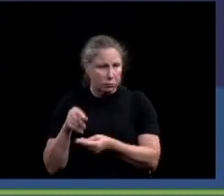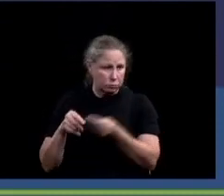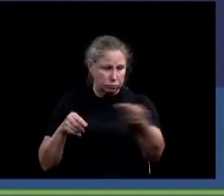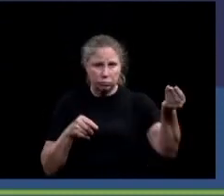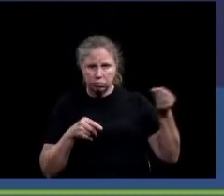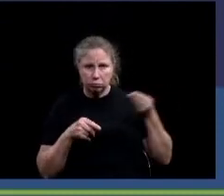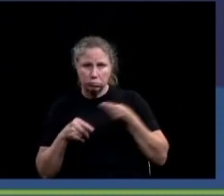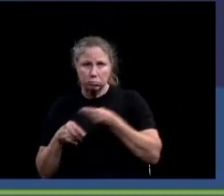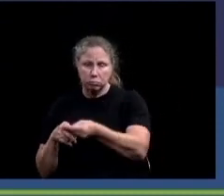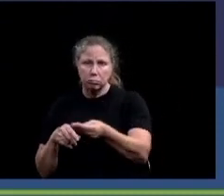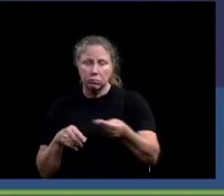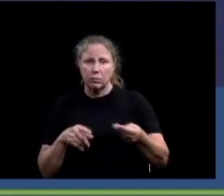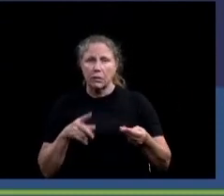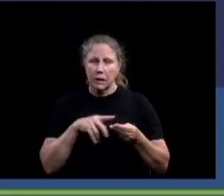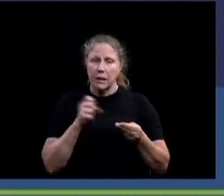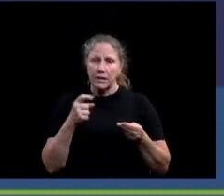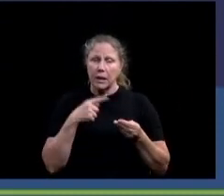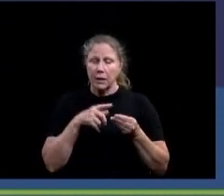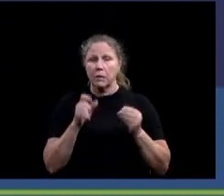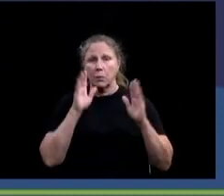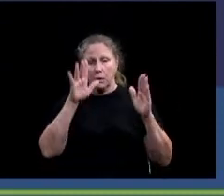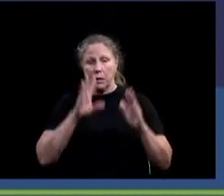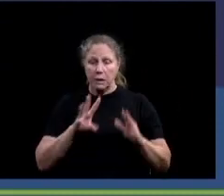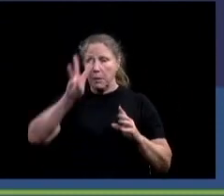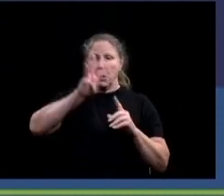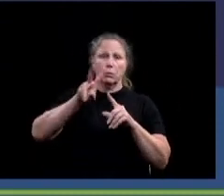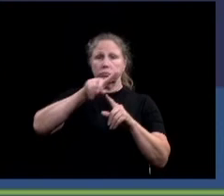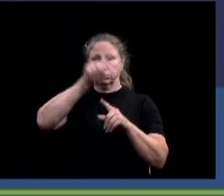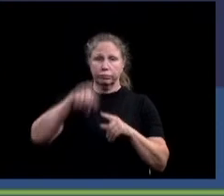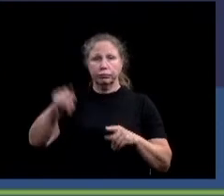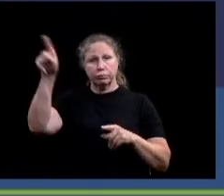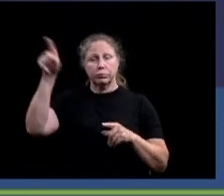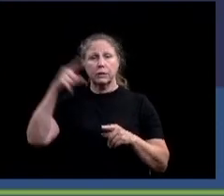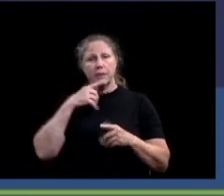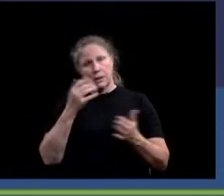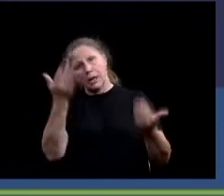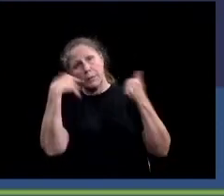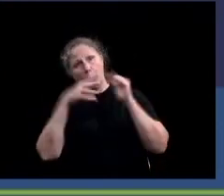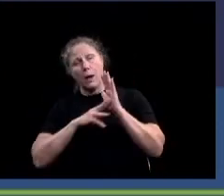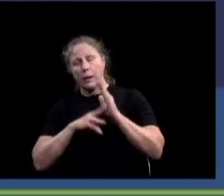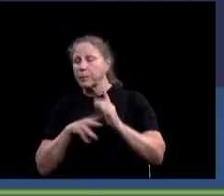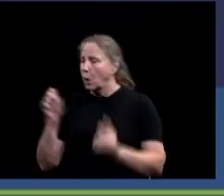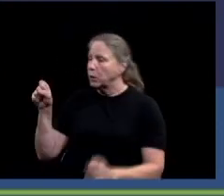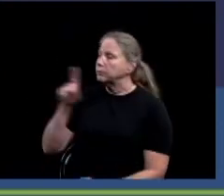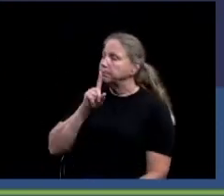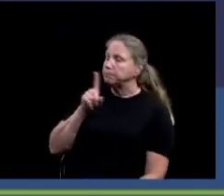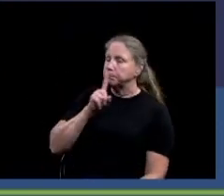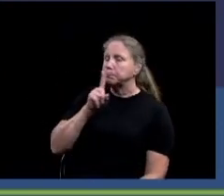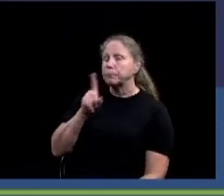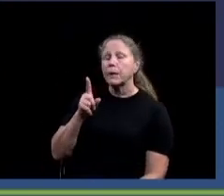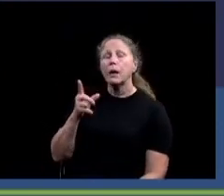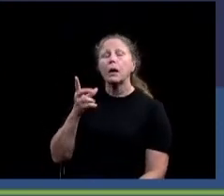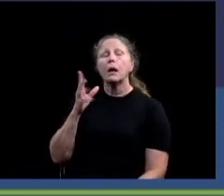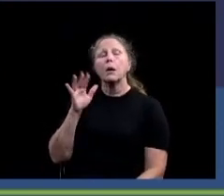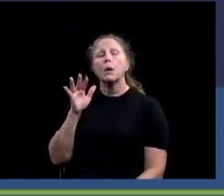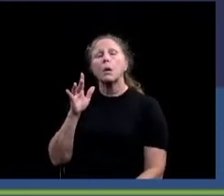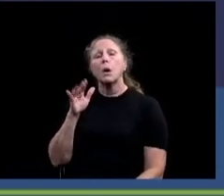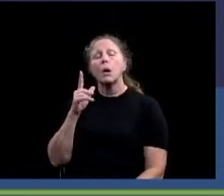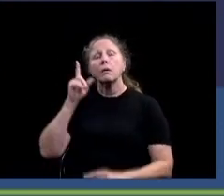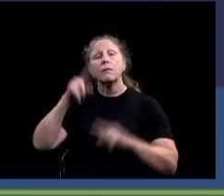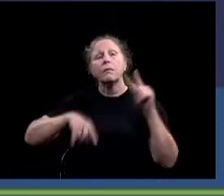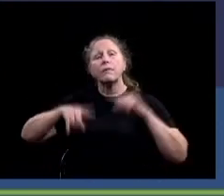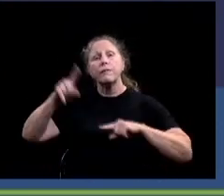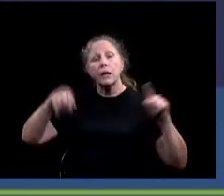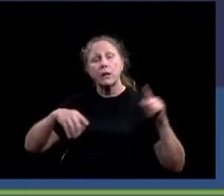says, why not? Yes, absolutely. I do when various law enforcement organizations are having their